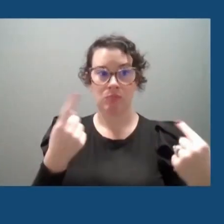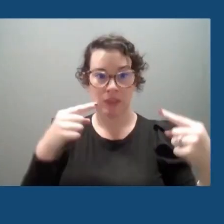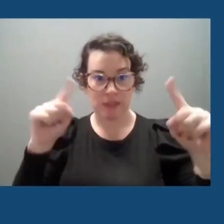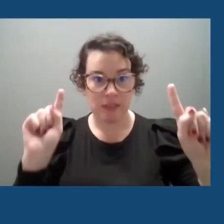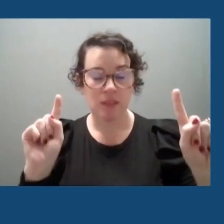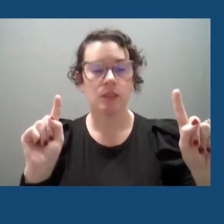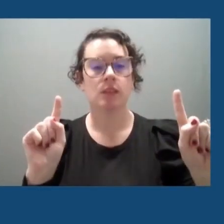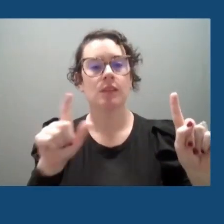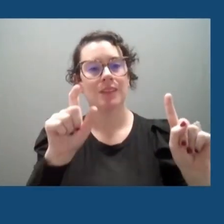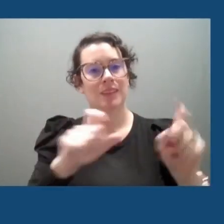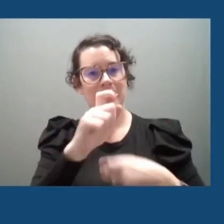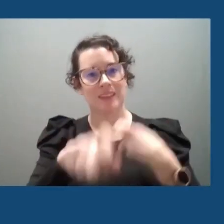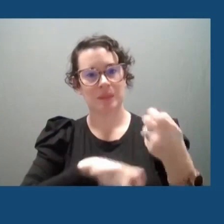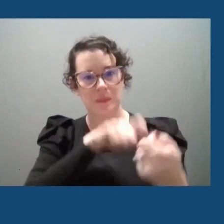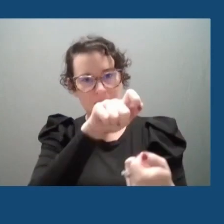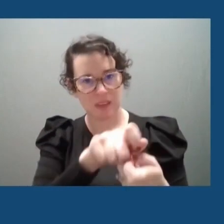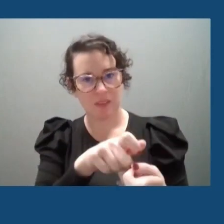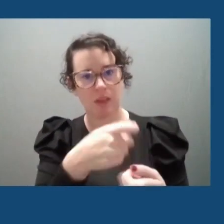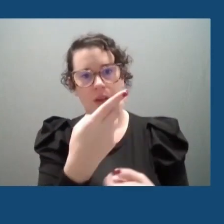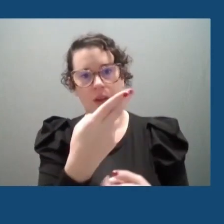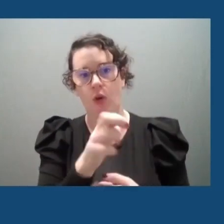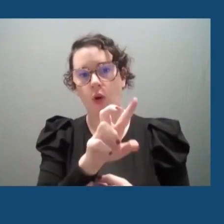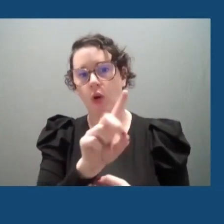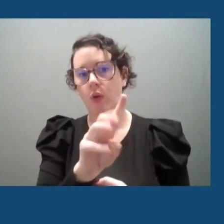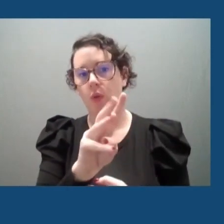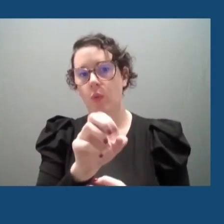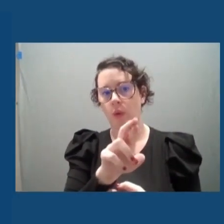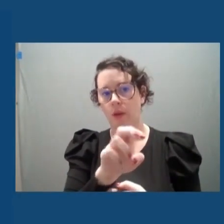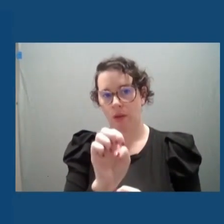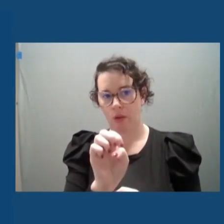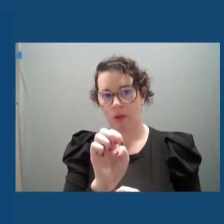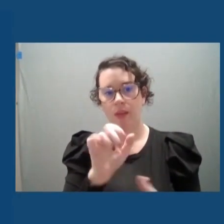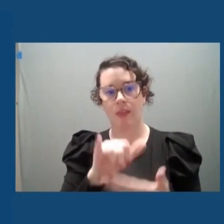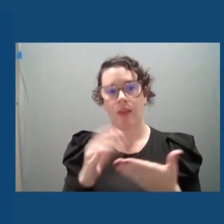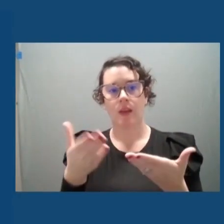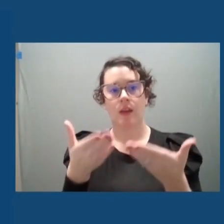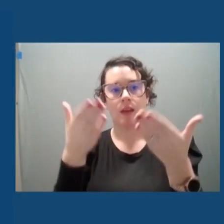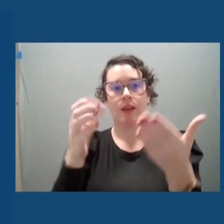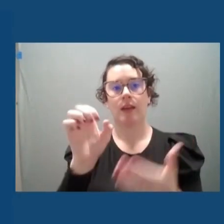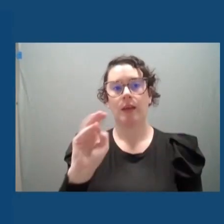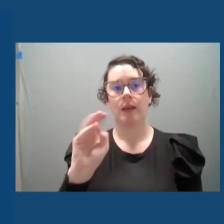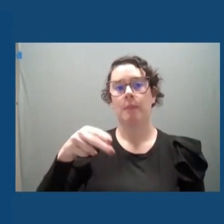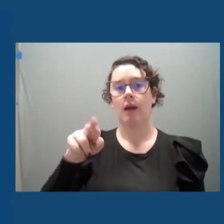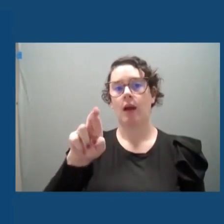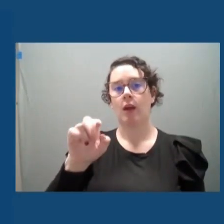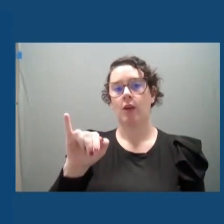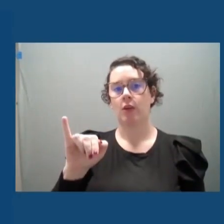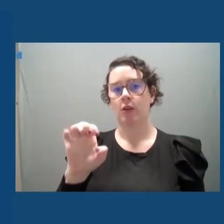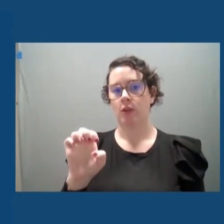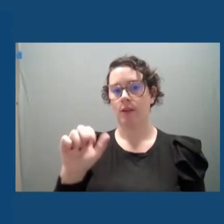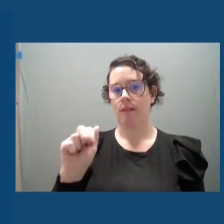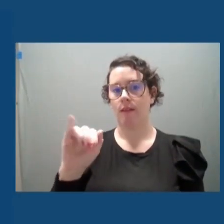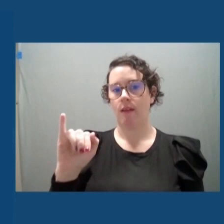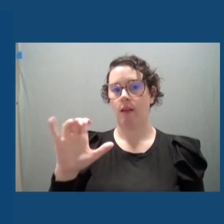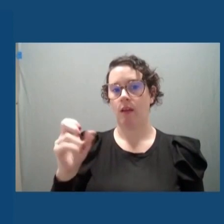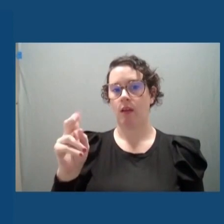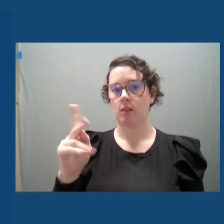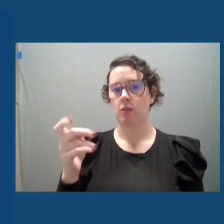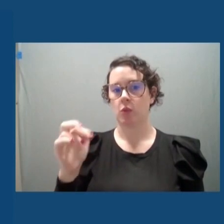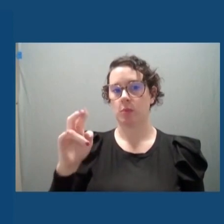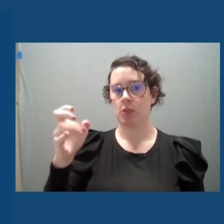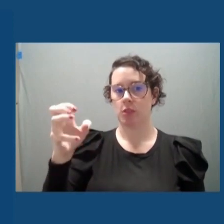why I'm proposing the Empire AI Consortium to purchase and share AI computing power right here in New